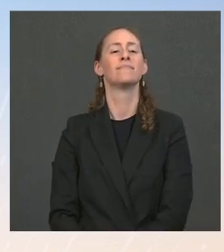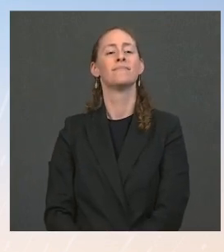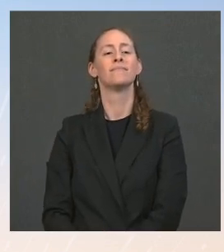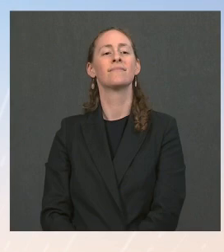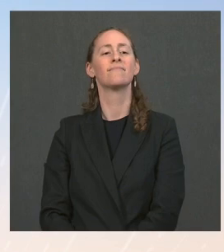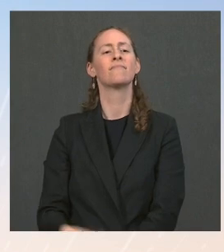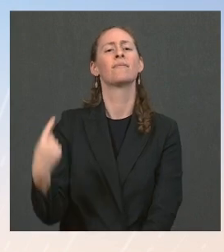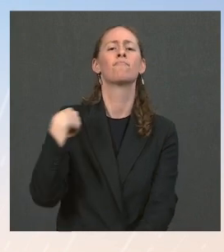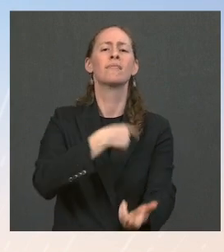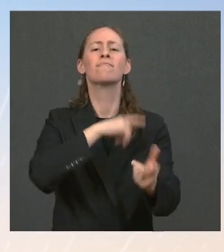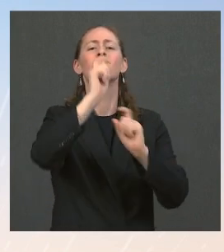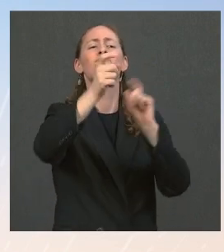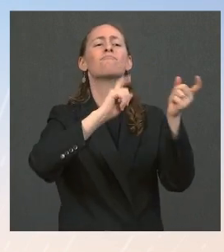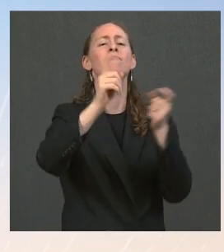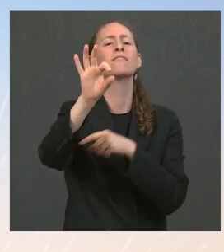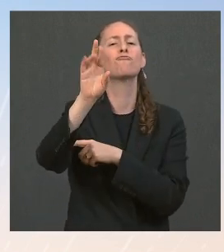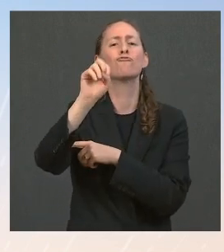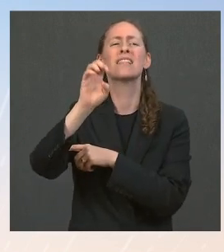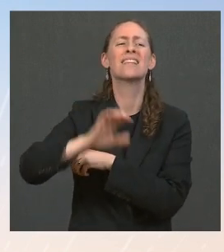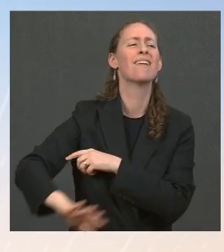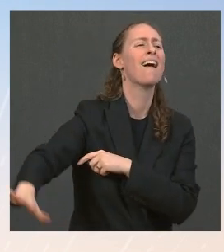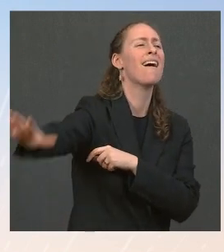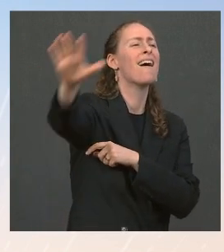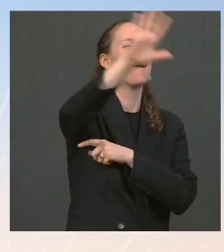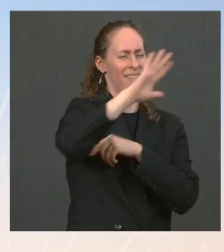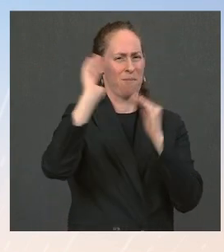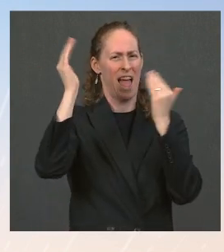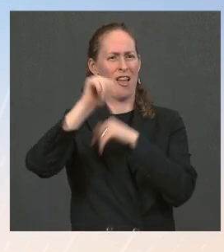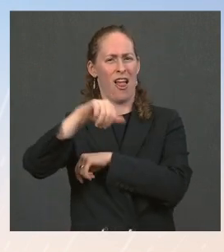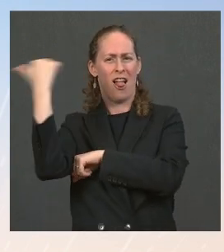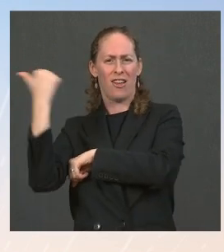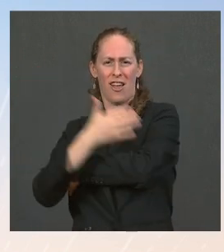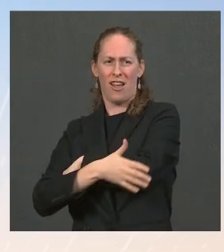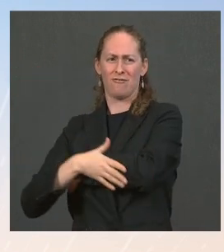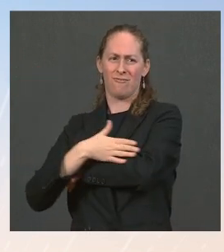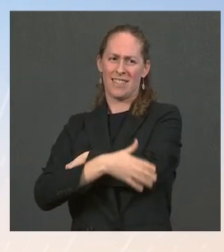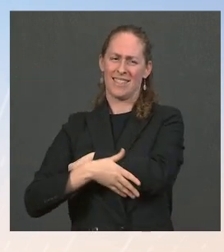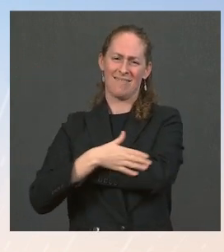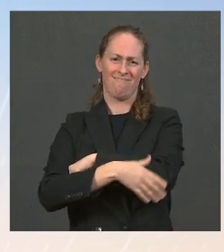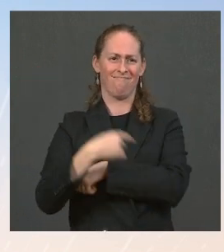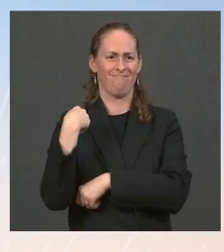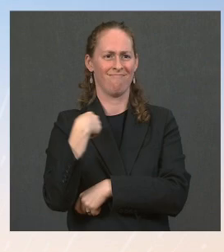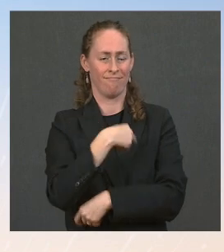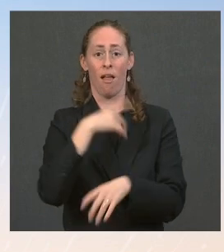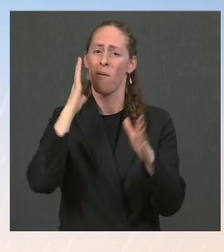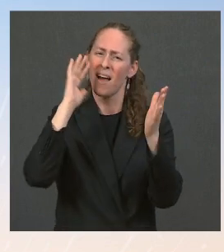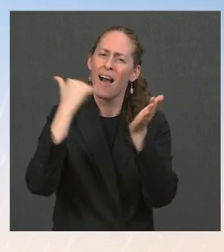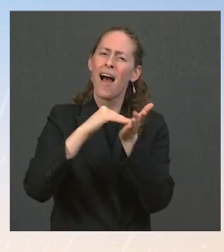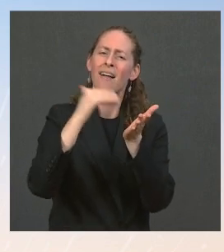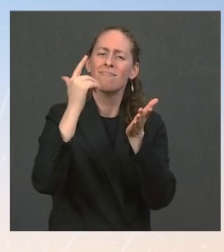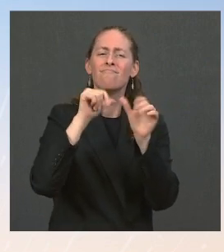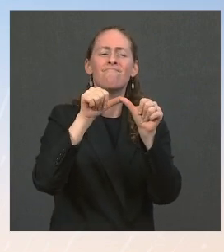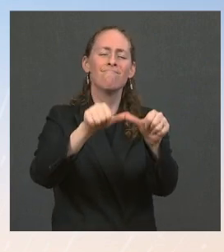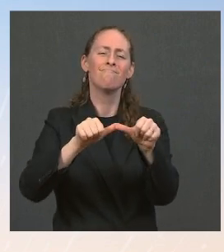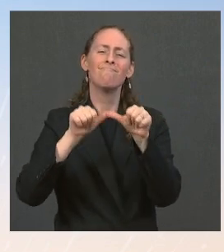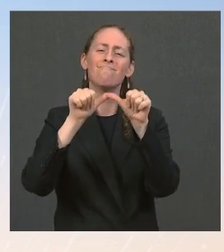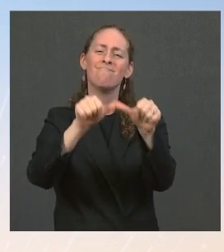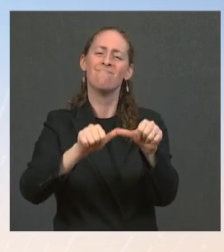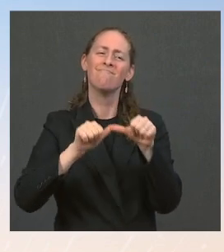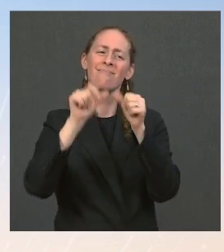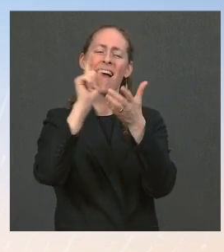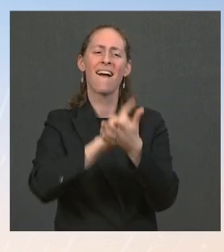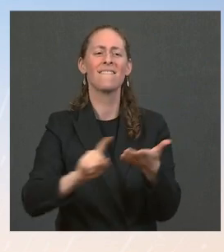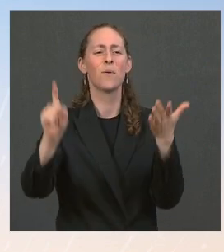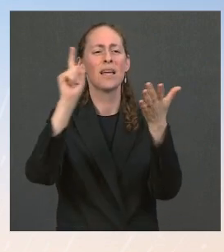than every other country in the world combined. Millions more get shipped each week, and importantly, our donations come with zero strings